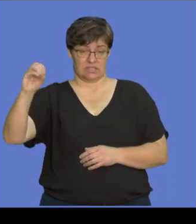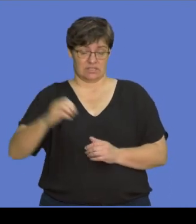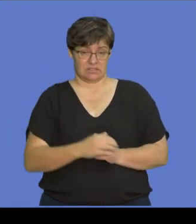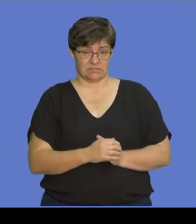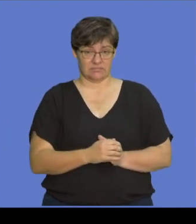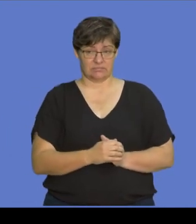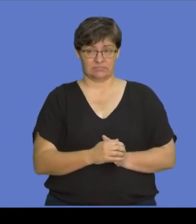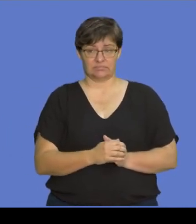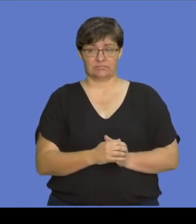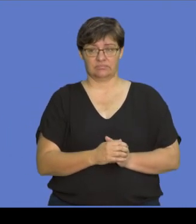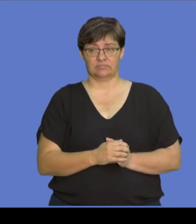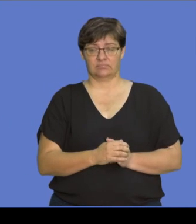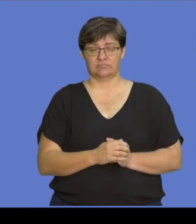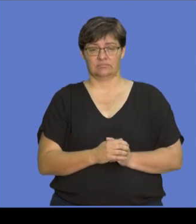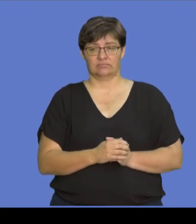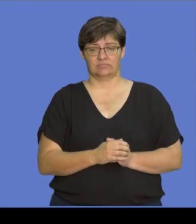here.